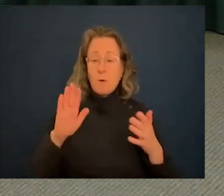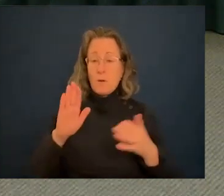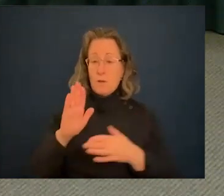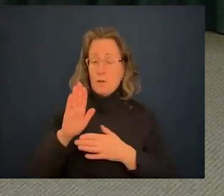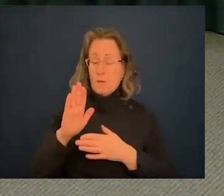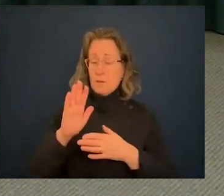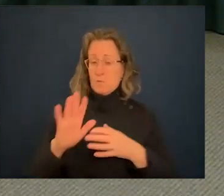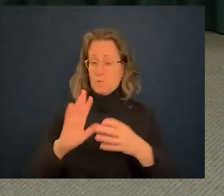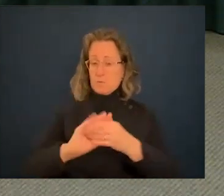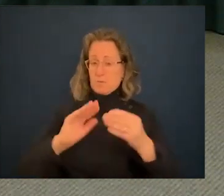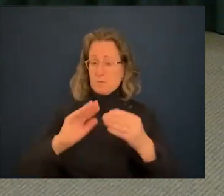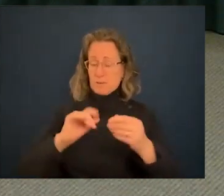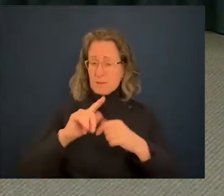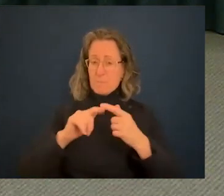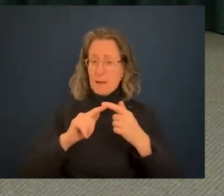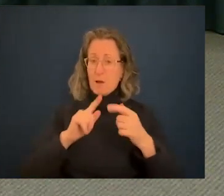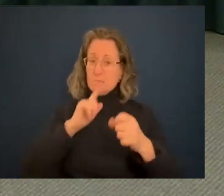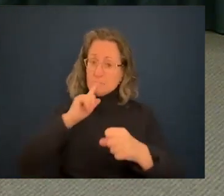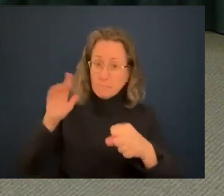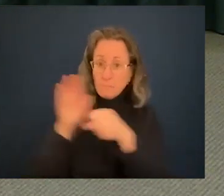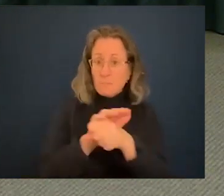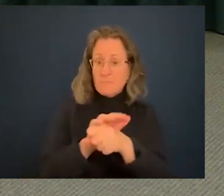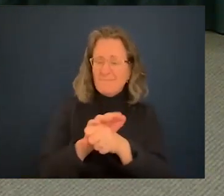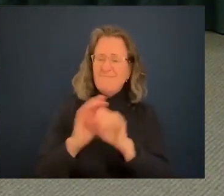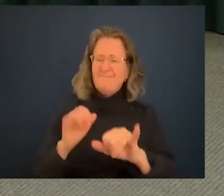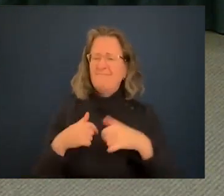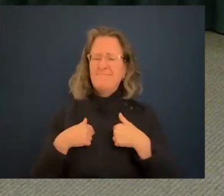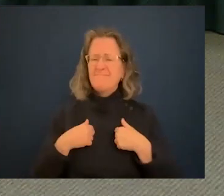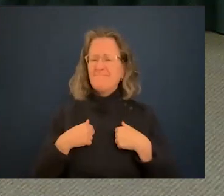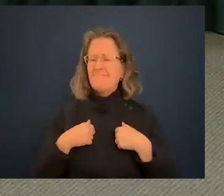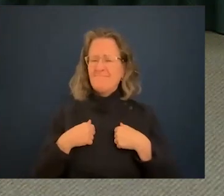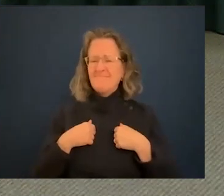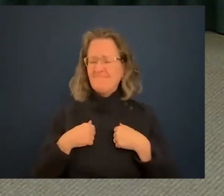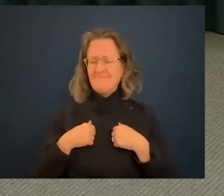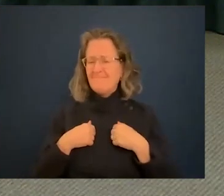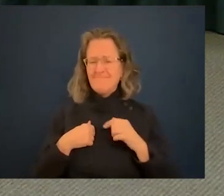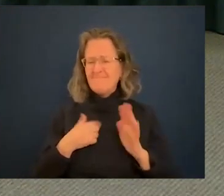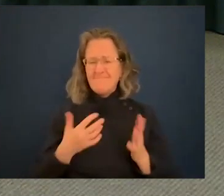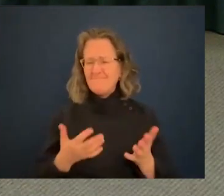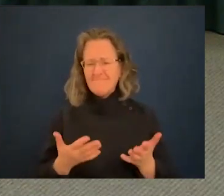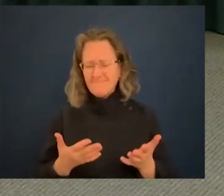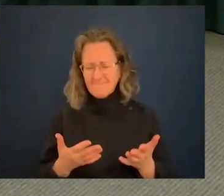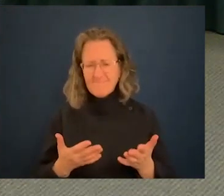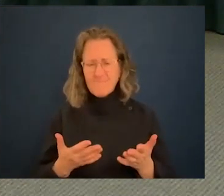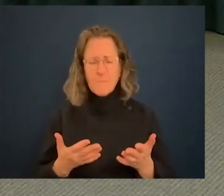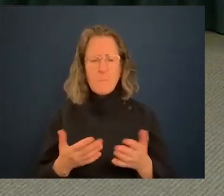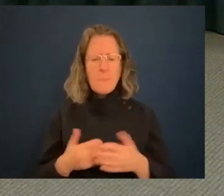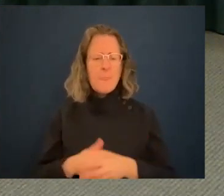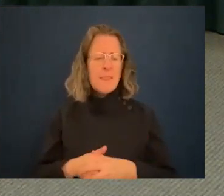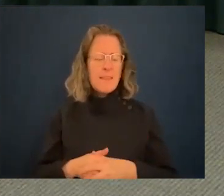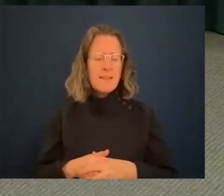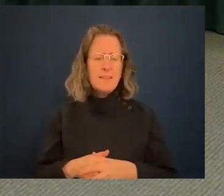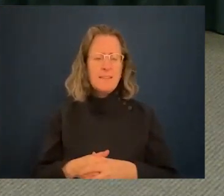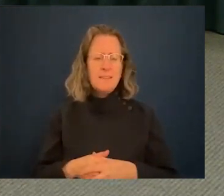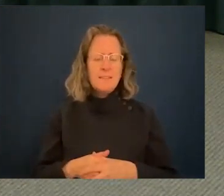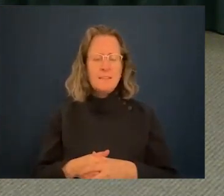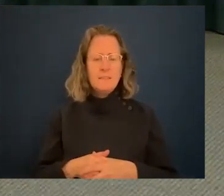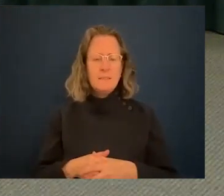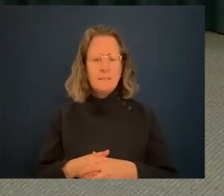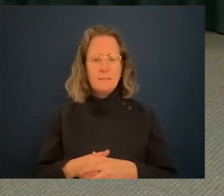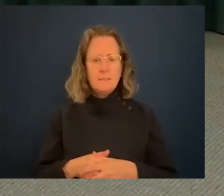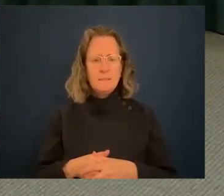bothersome to me and uh because it it seems like this is an aside